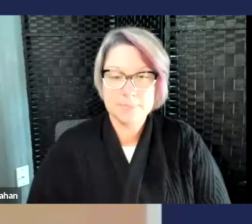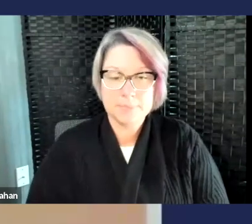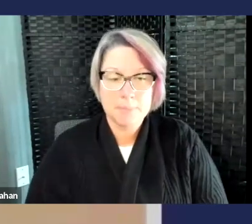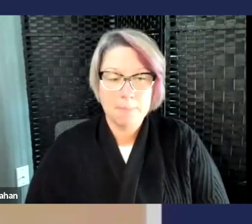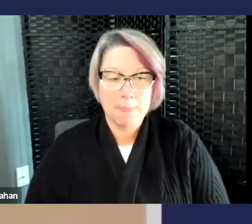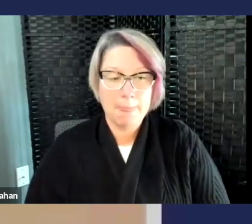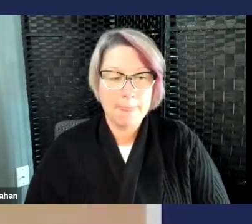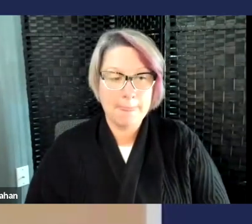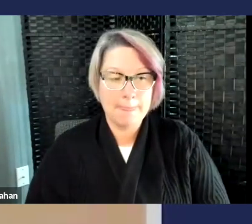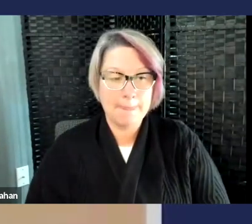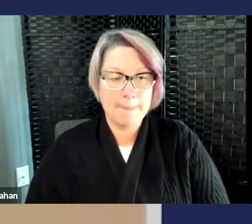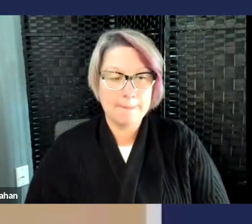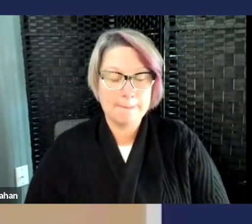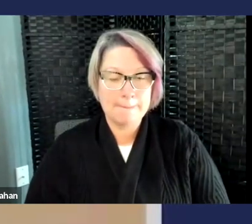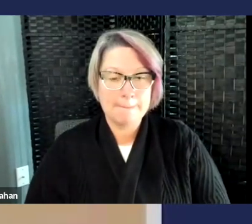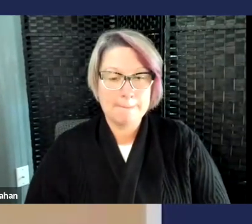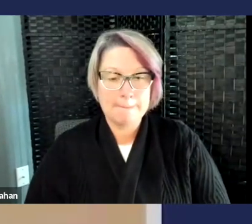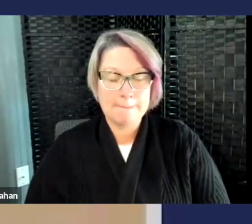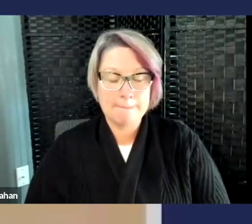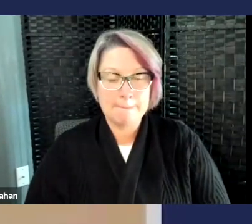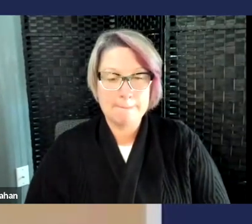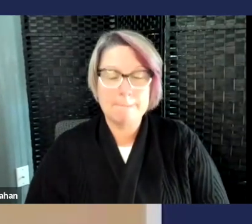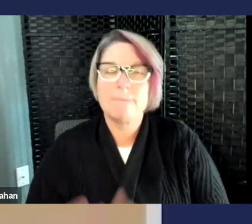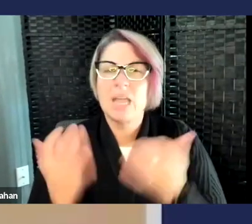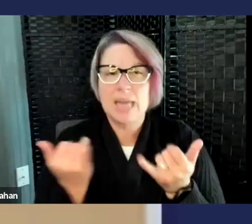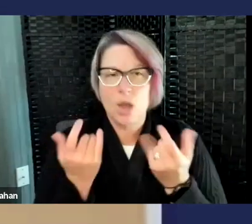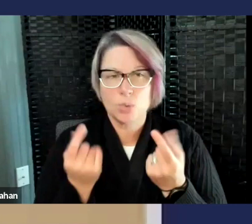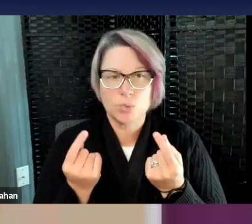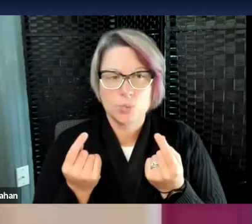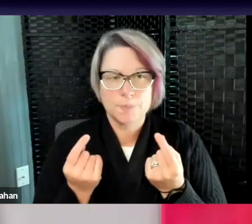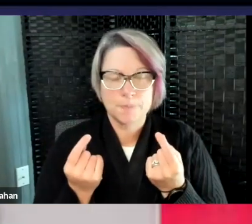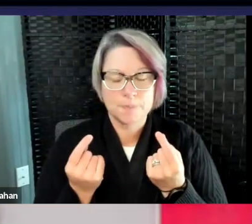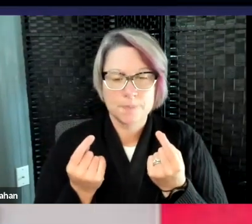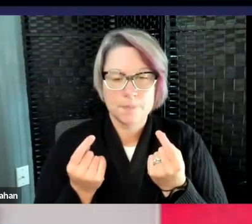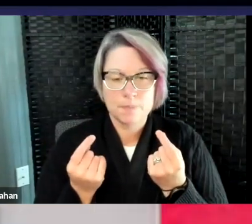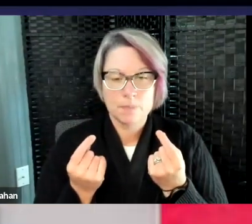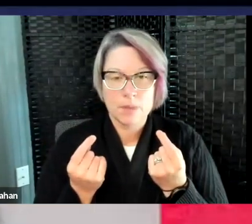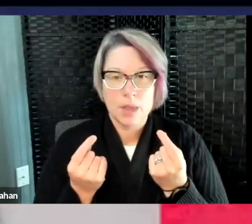right. So what I want to do now is I want to switch over to